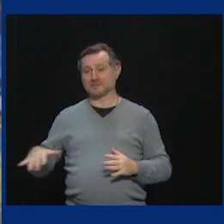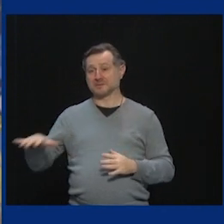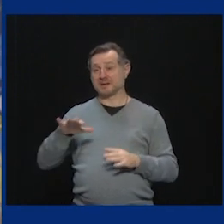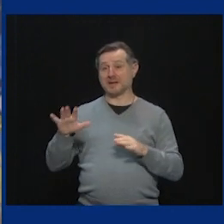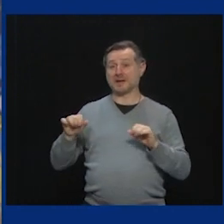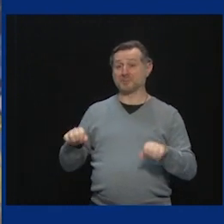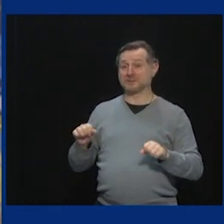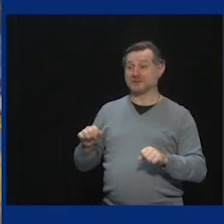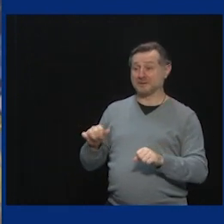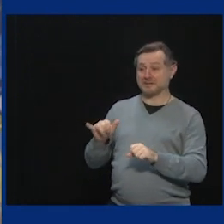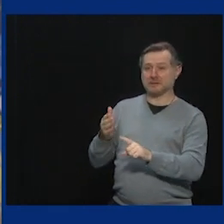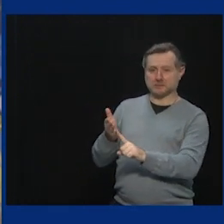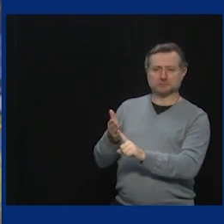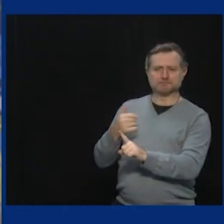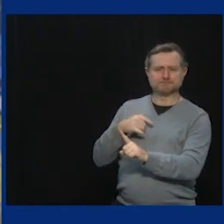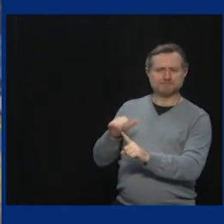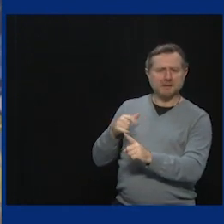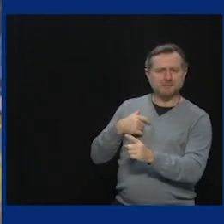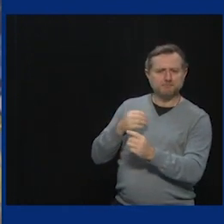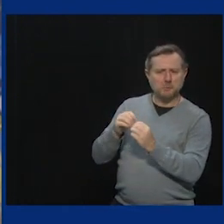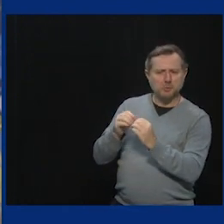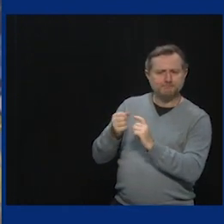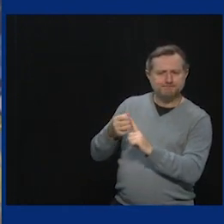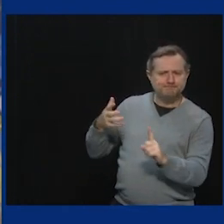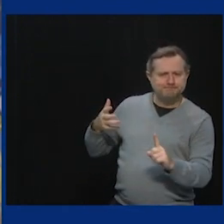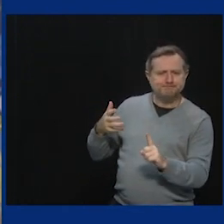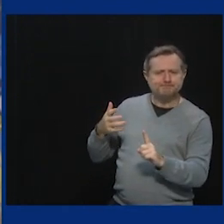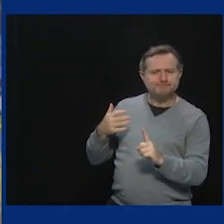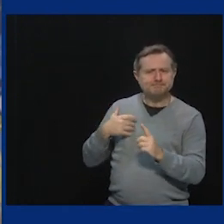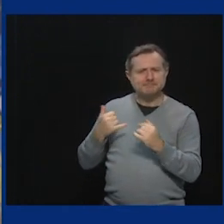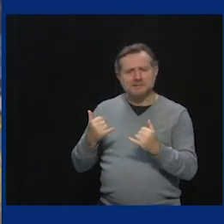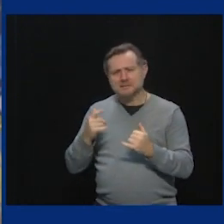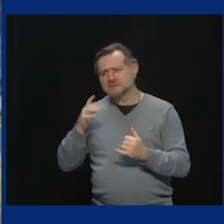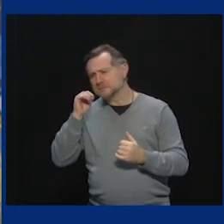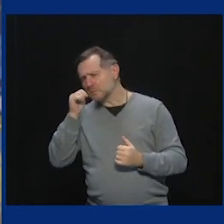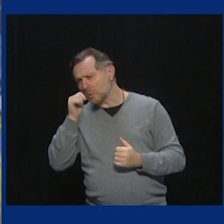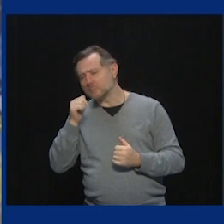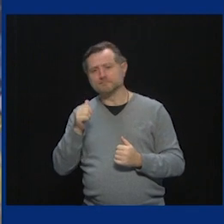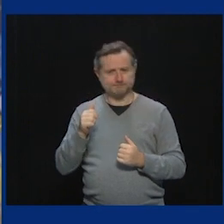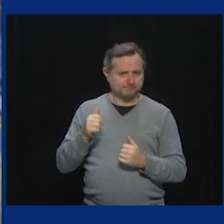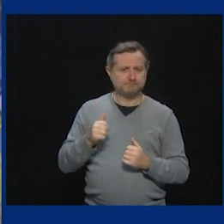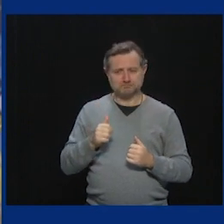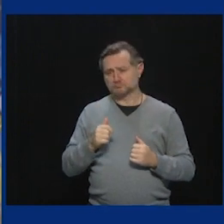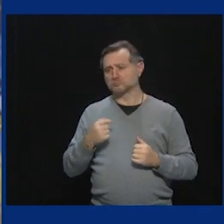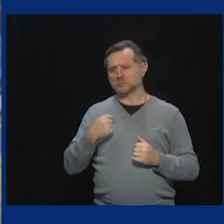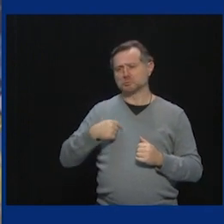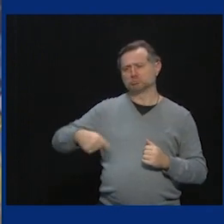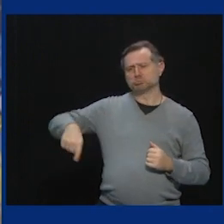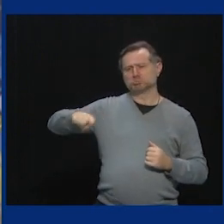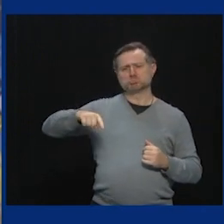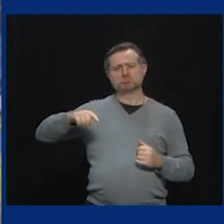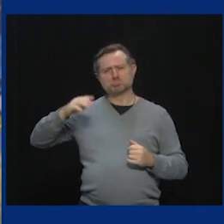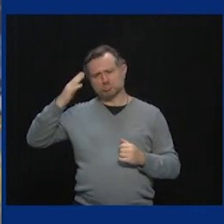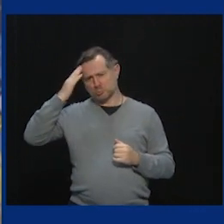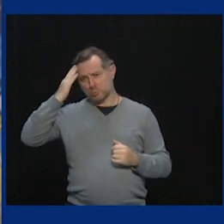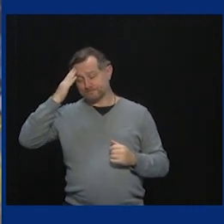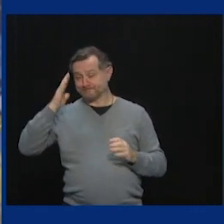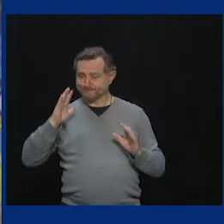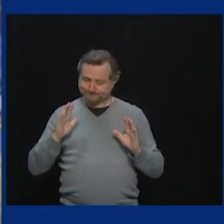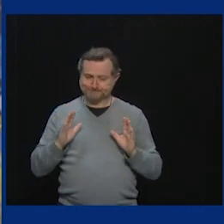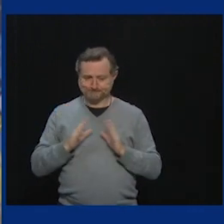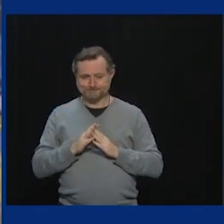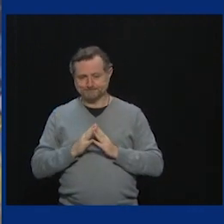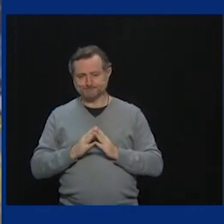be talking about that a little bit later, perhaps today or tomorrow. So I think that you can hear from this that there's never been such